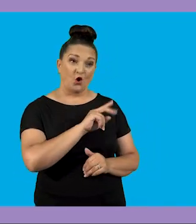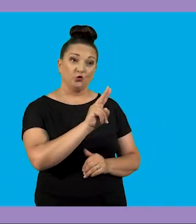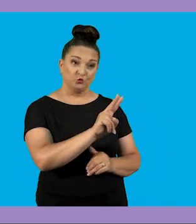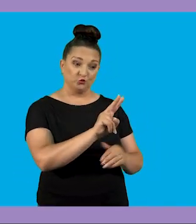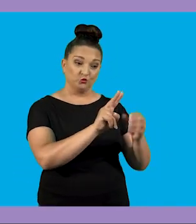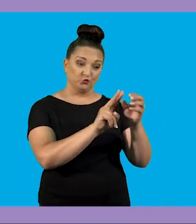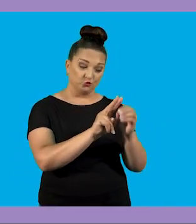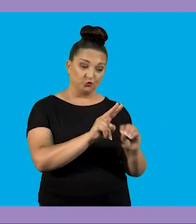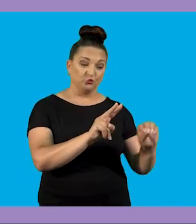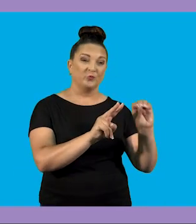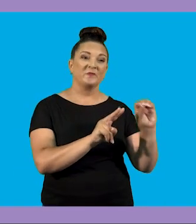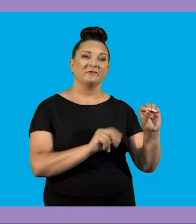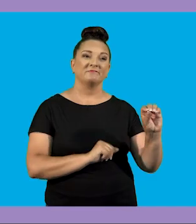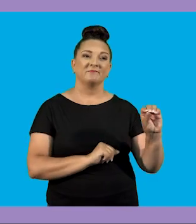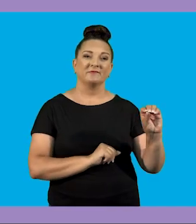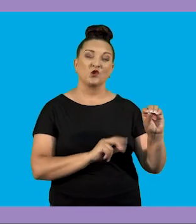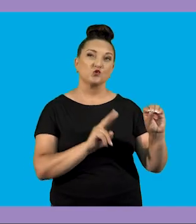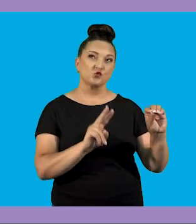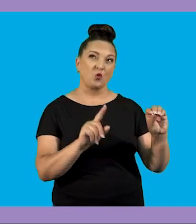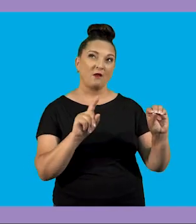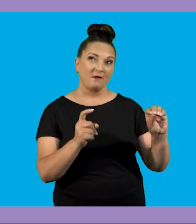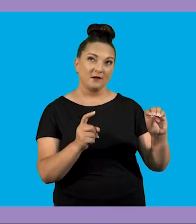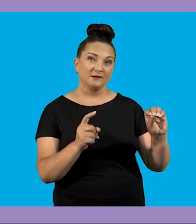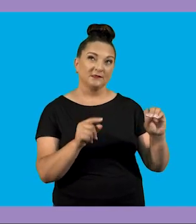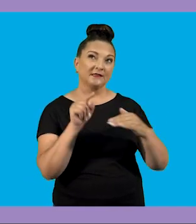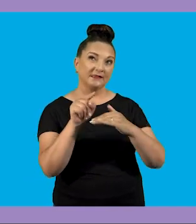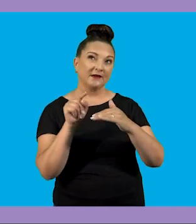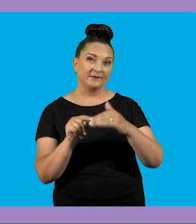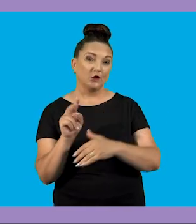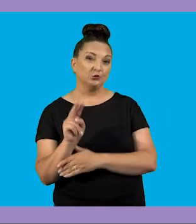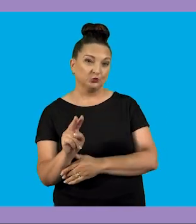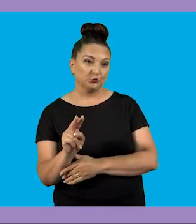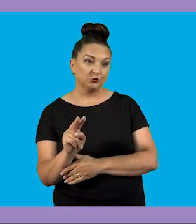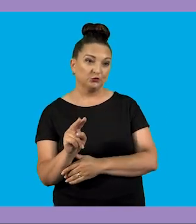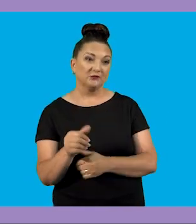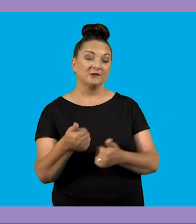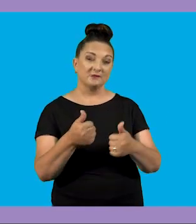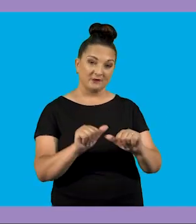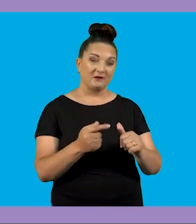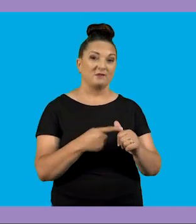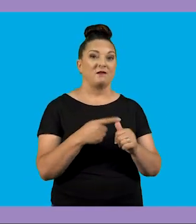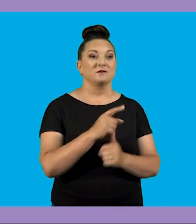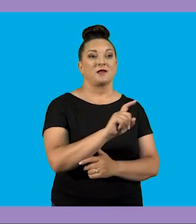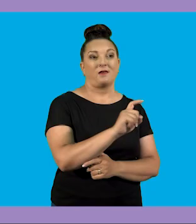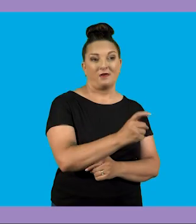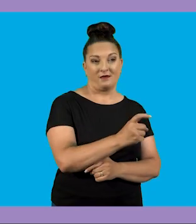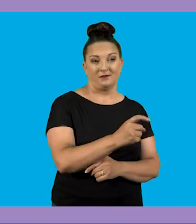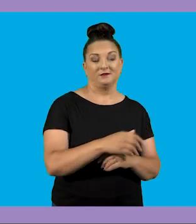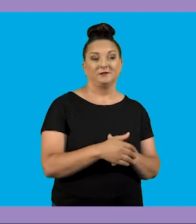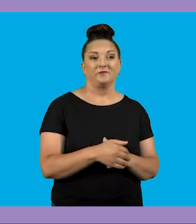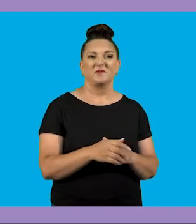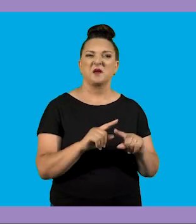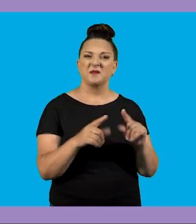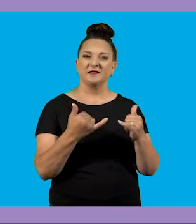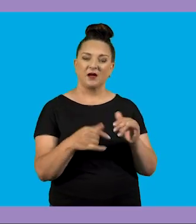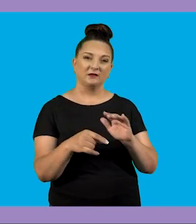correct. There is a common factor of 2 there. And when I say now 2x divided by 2, that is going to leave me with x.